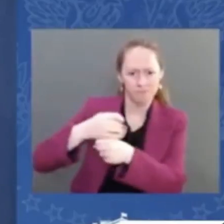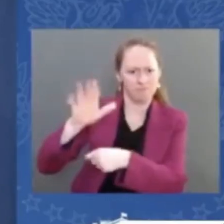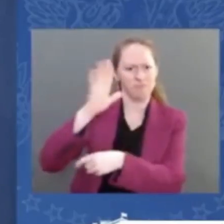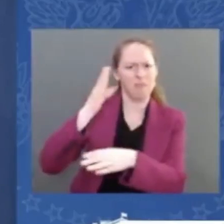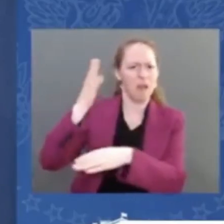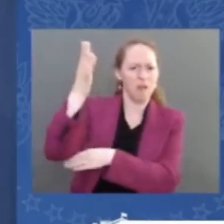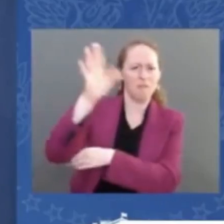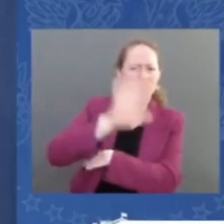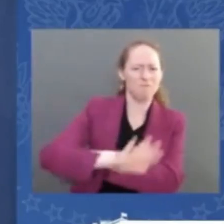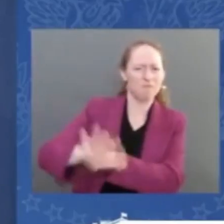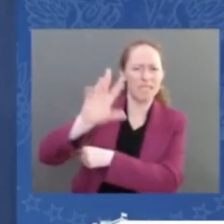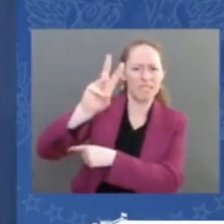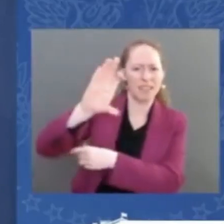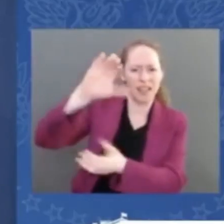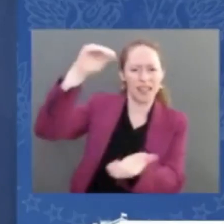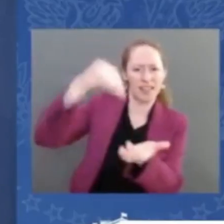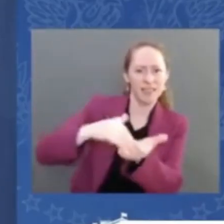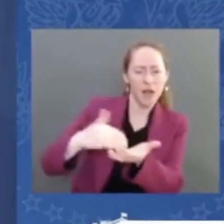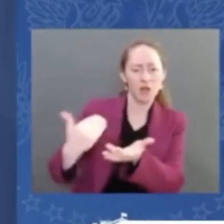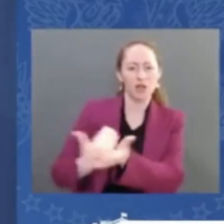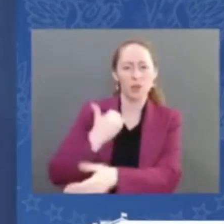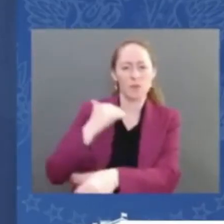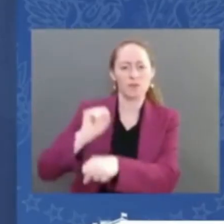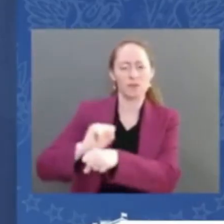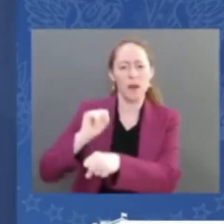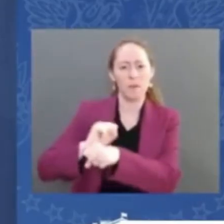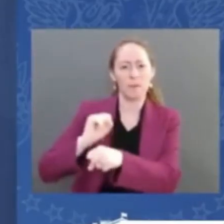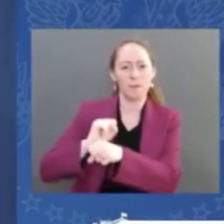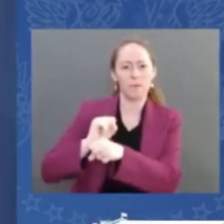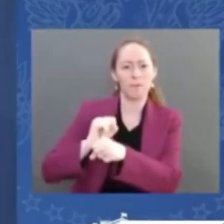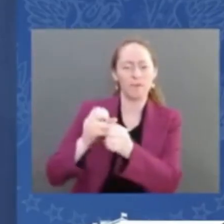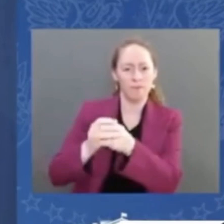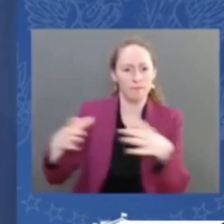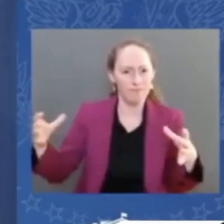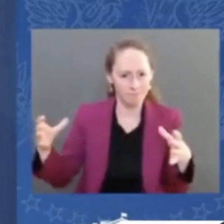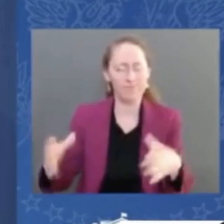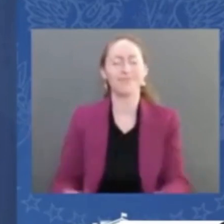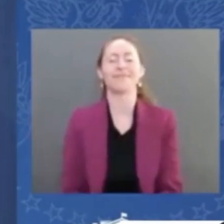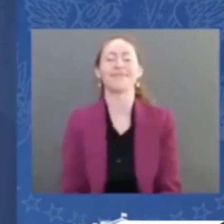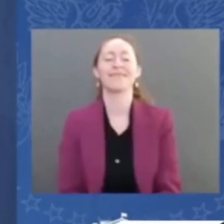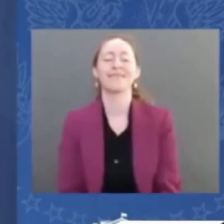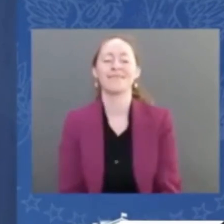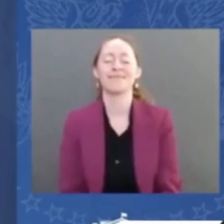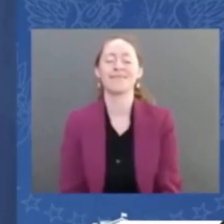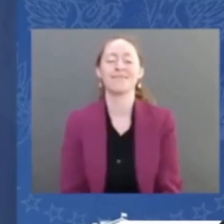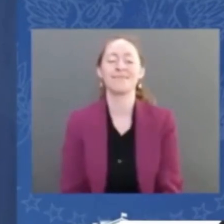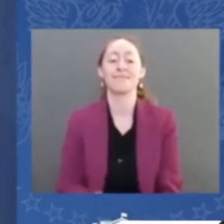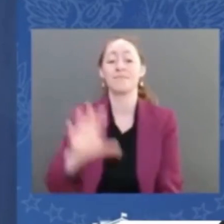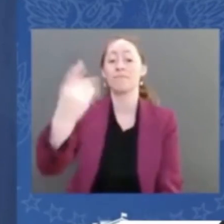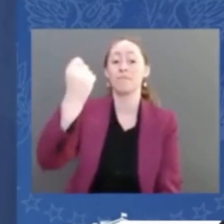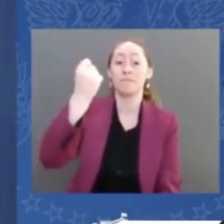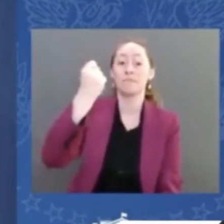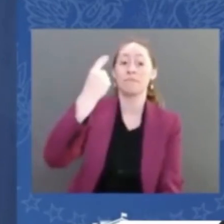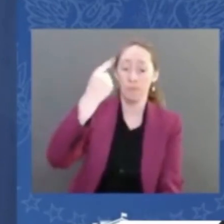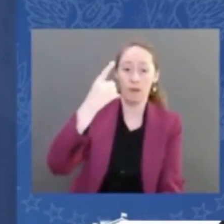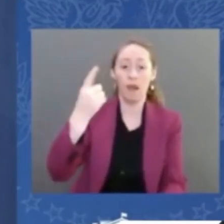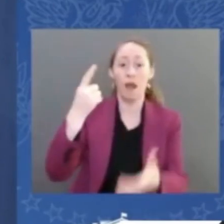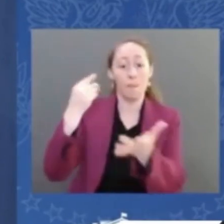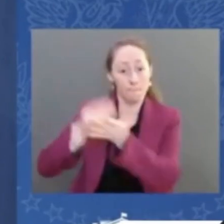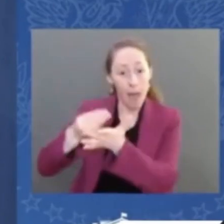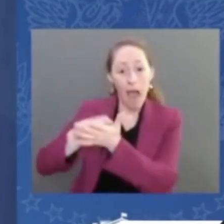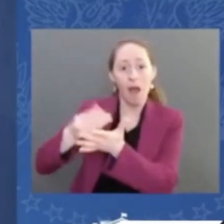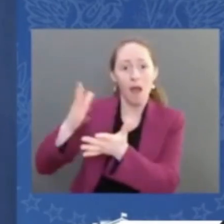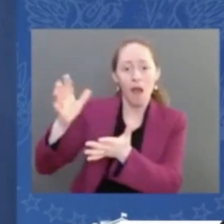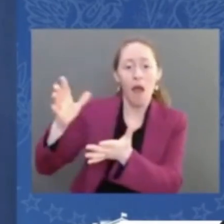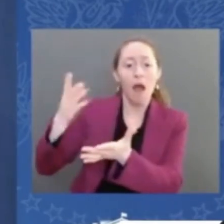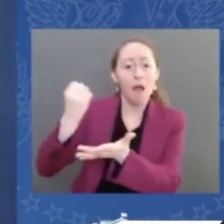Since I took office, families are carrying less debt. Their average savings are up. A recent survey from the Federal Reserve found